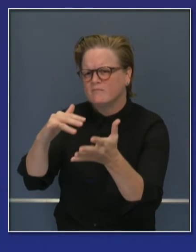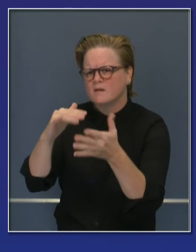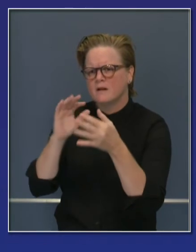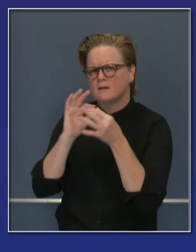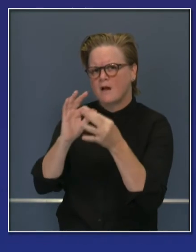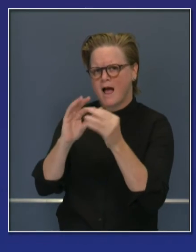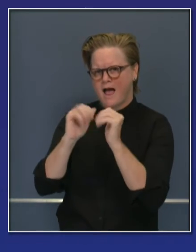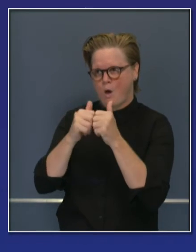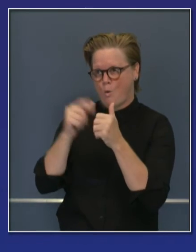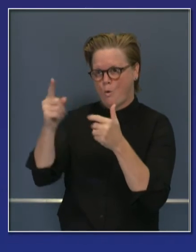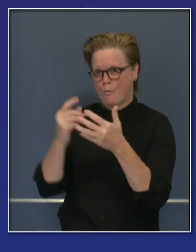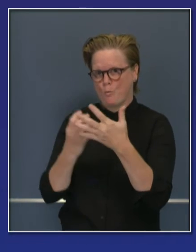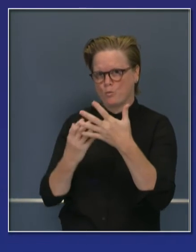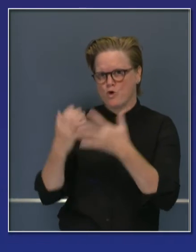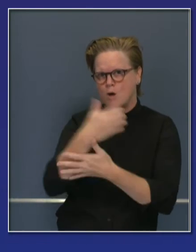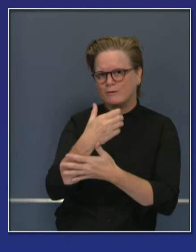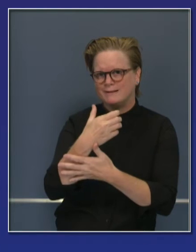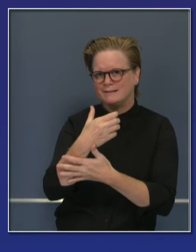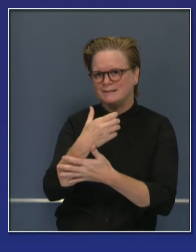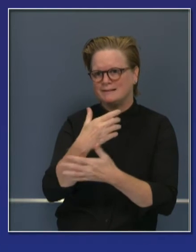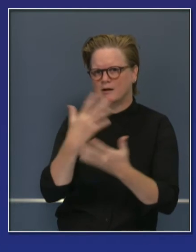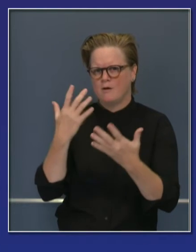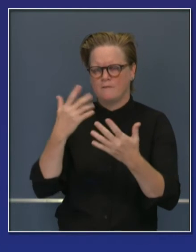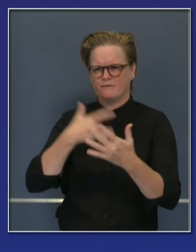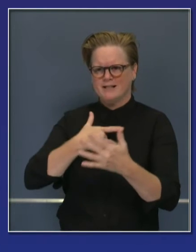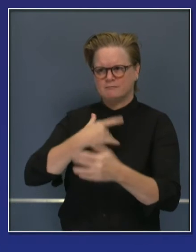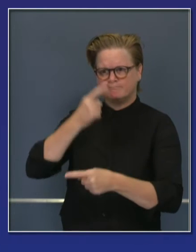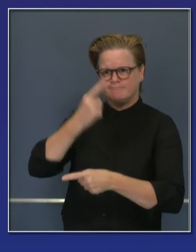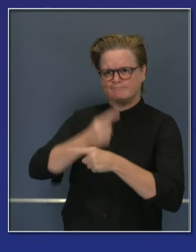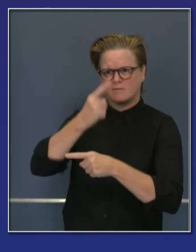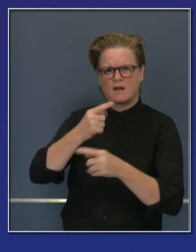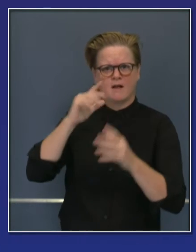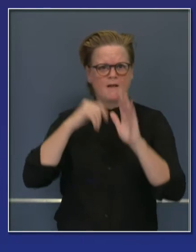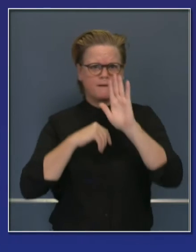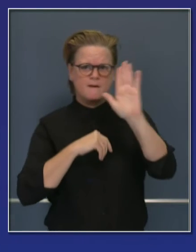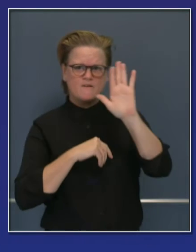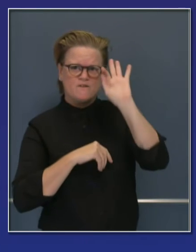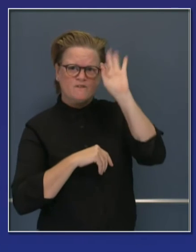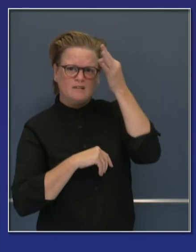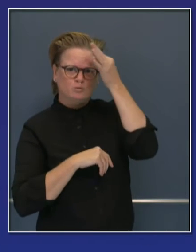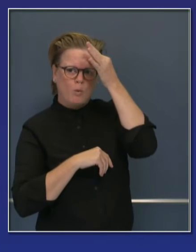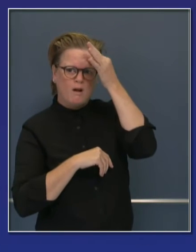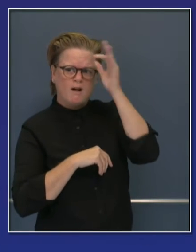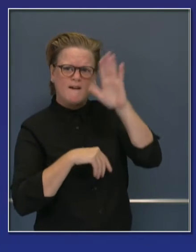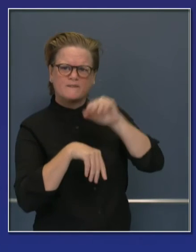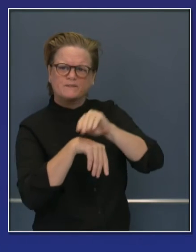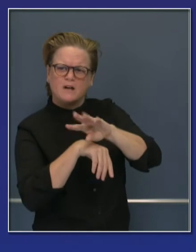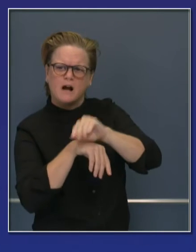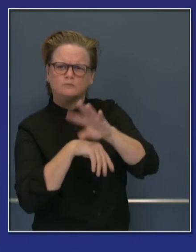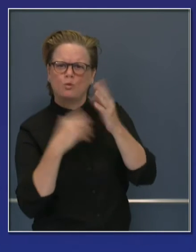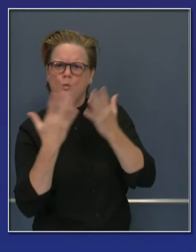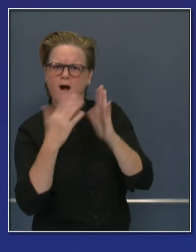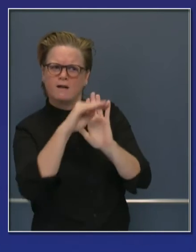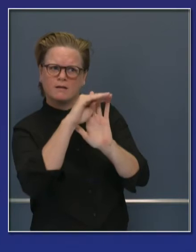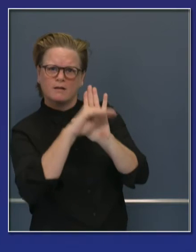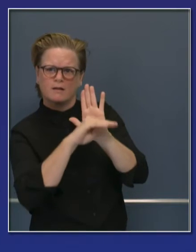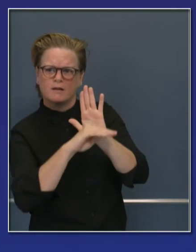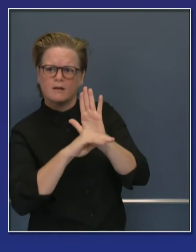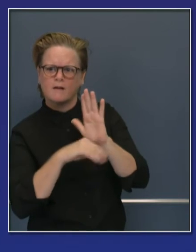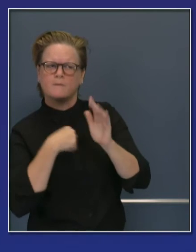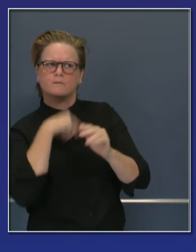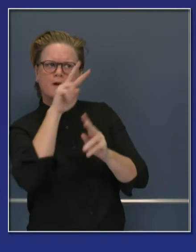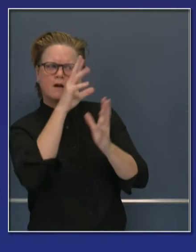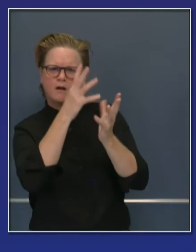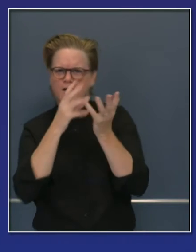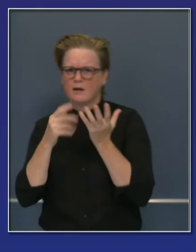as it relates to the federal guidance that's already been put out in broad strokes and the work that the National Academy of Sciences have put out. We've been